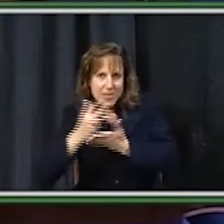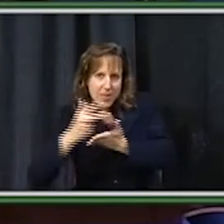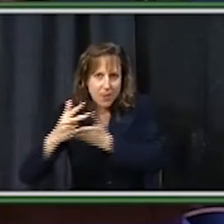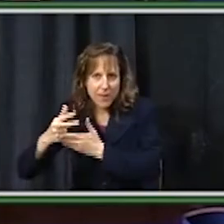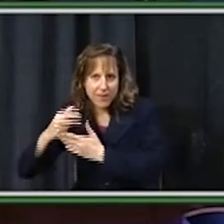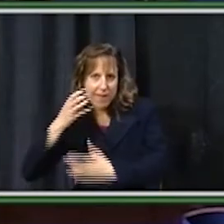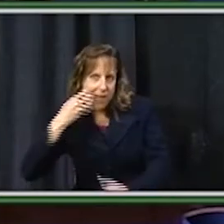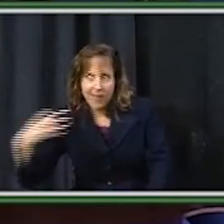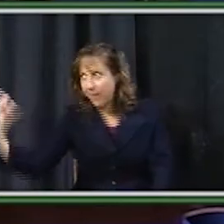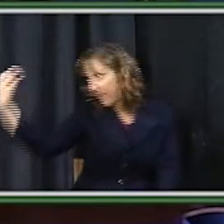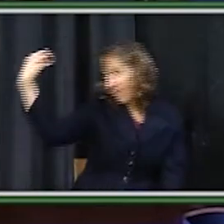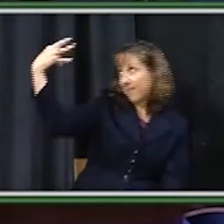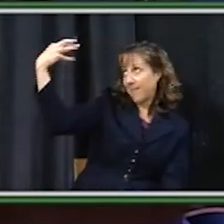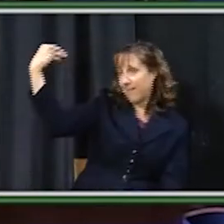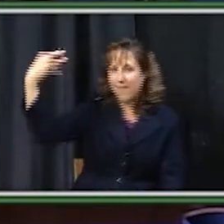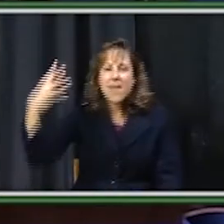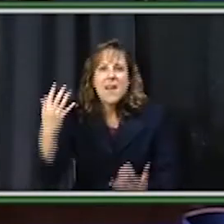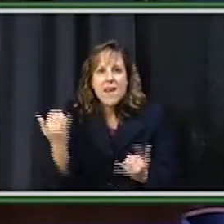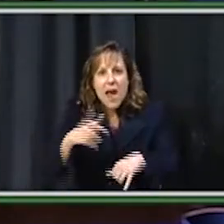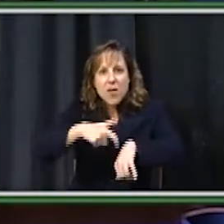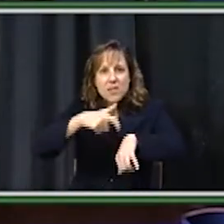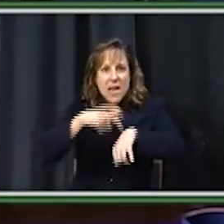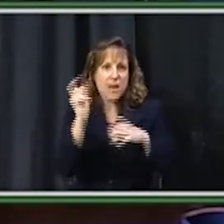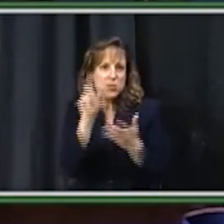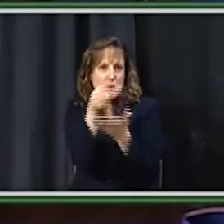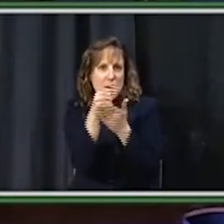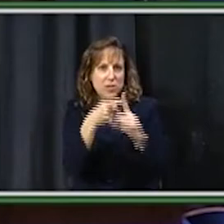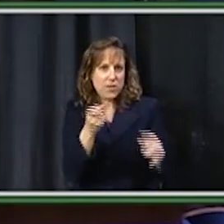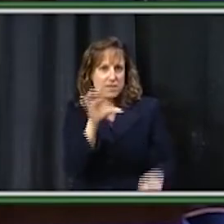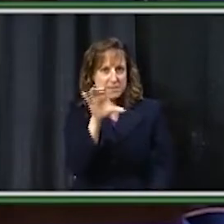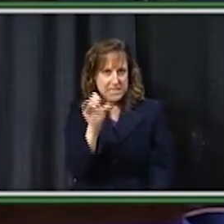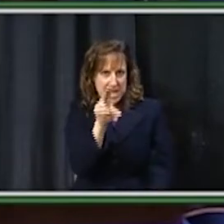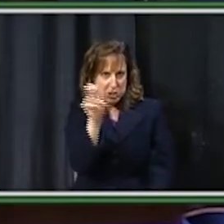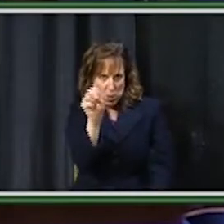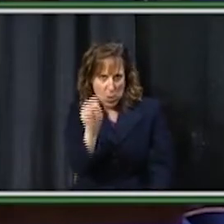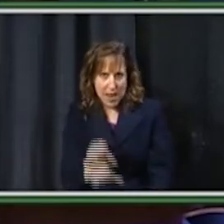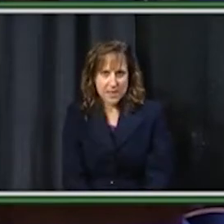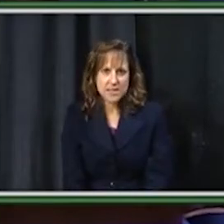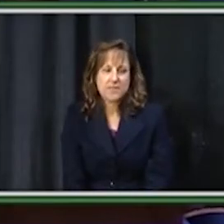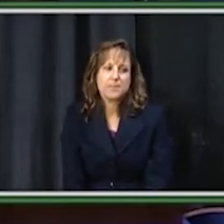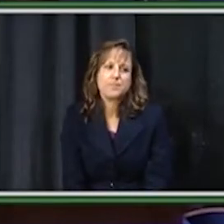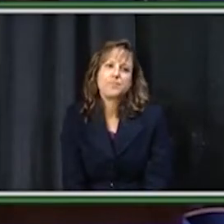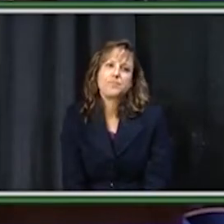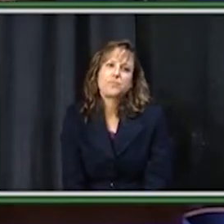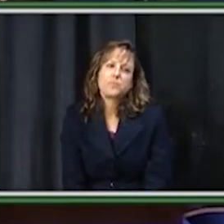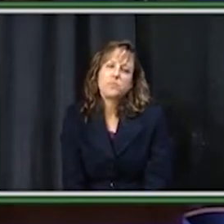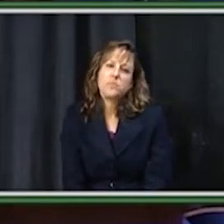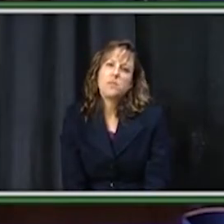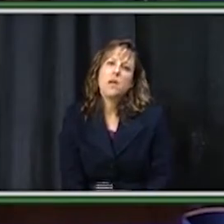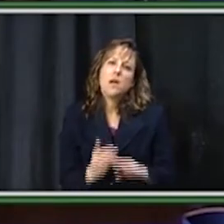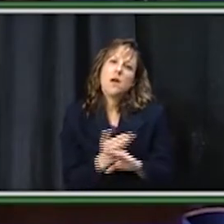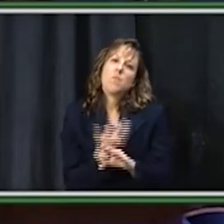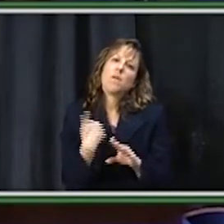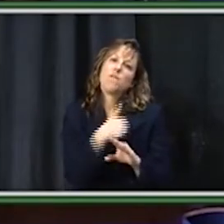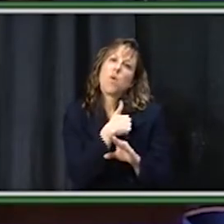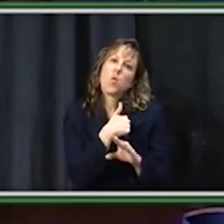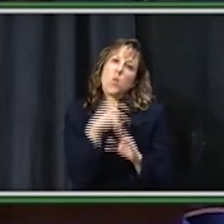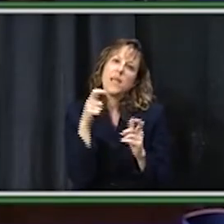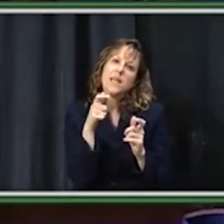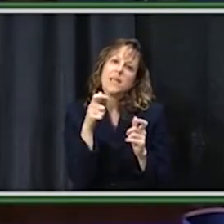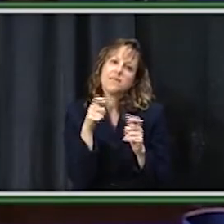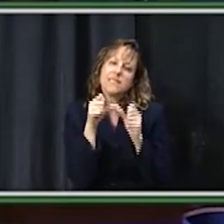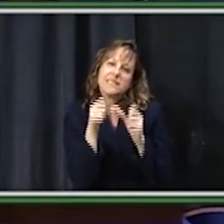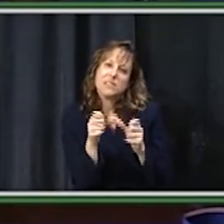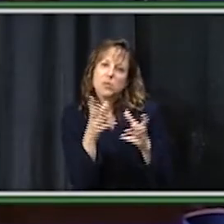it's now time to graduate from Sacramento State. Before we continue, I do want to take a moment to recognize the